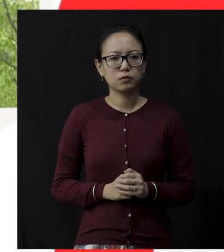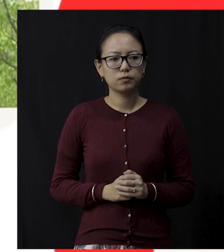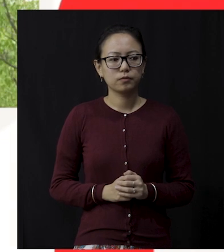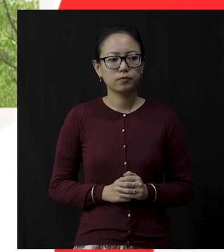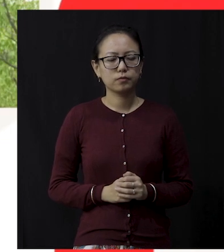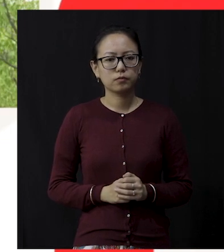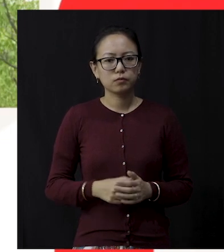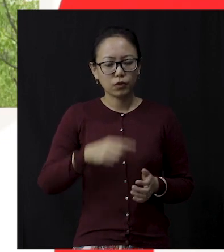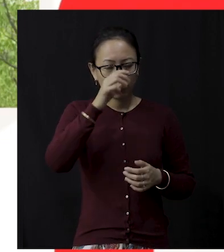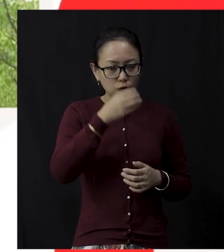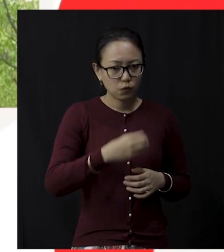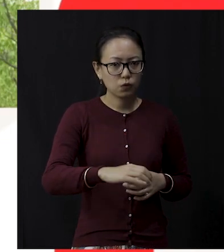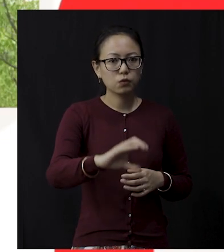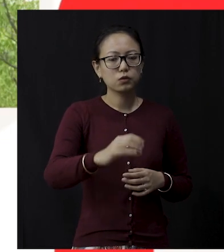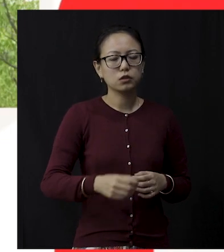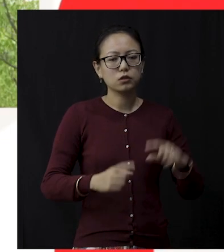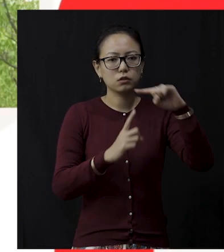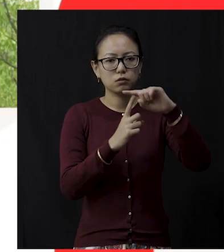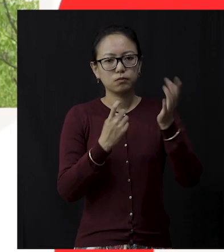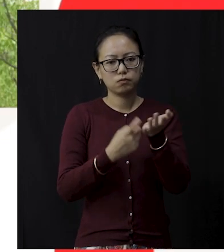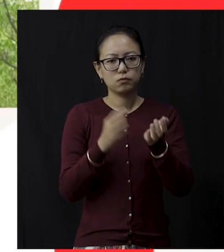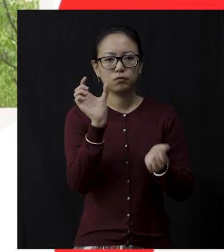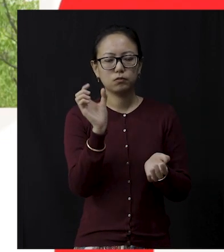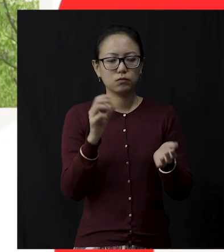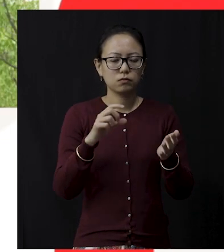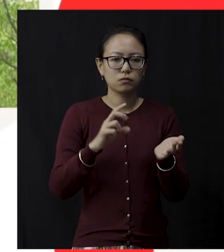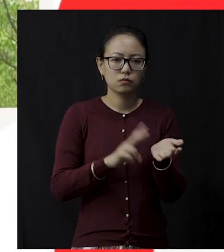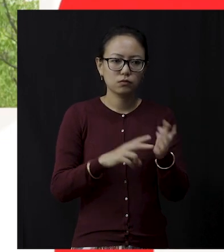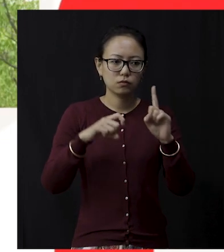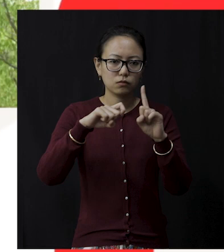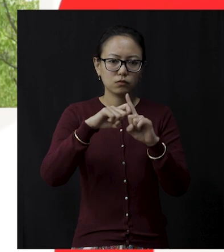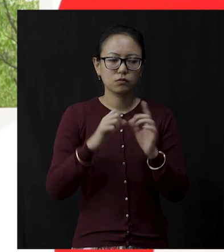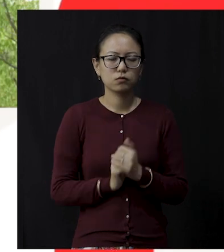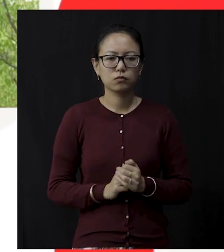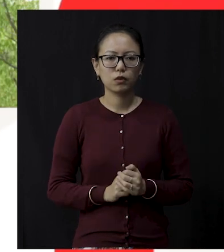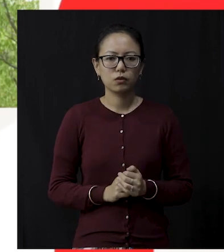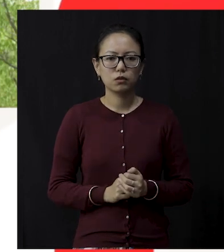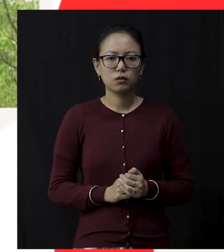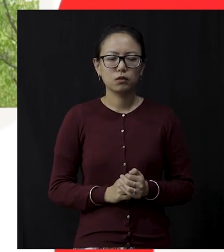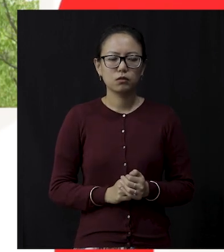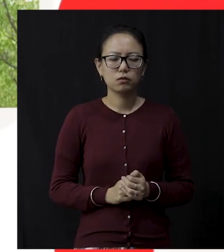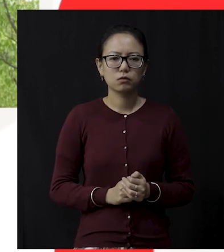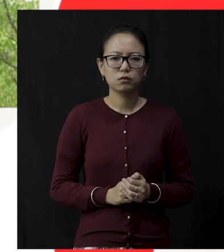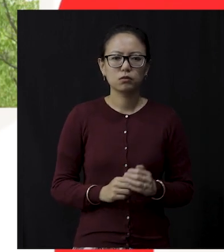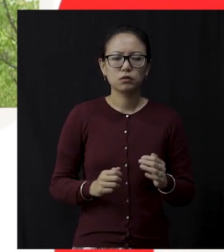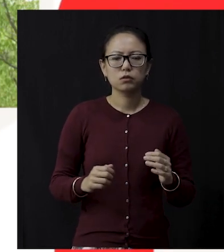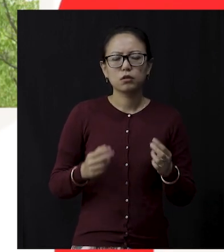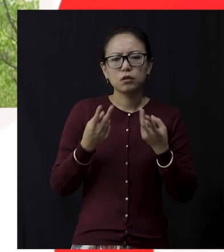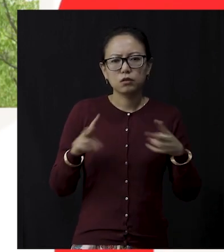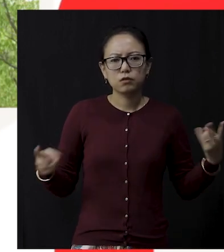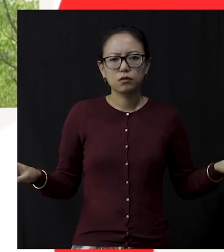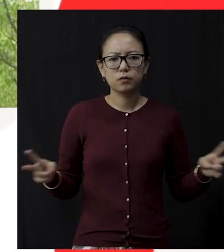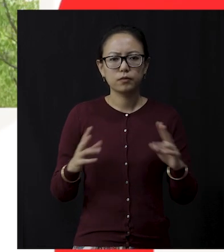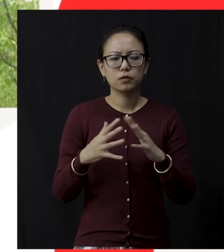trunk. Okay, so likewise students, we have different wild animals. Okay, so I